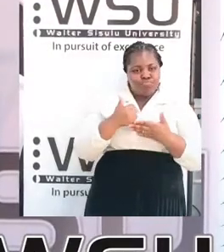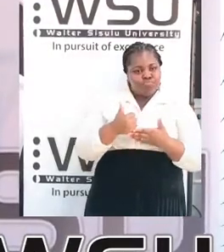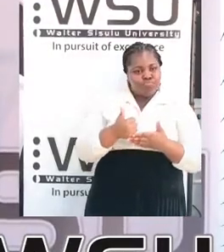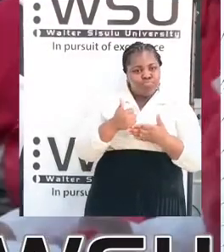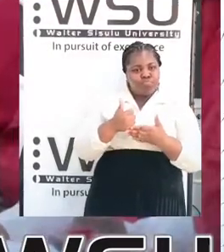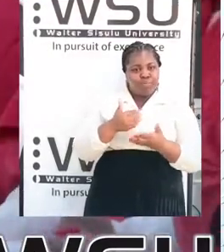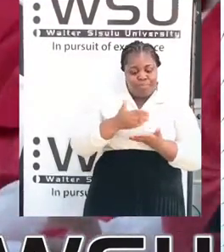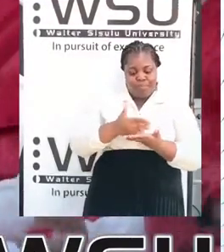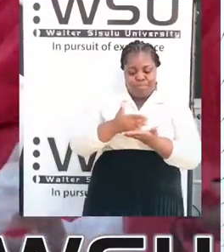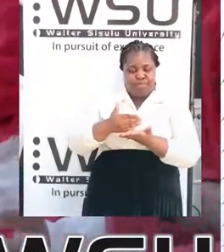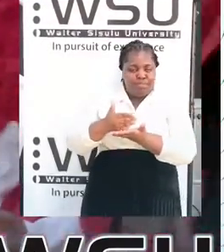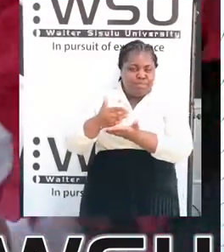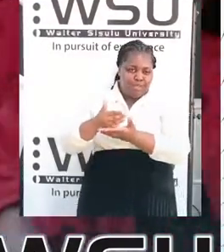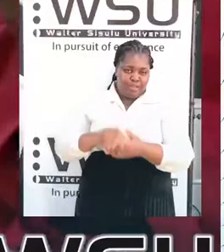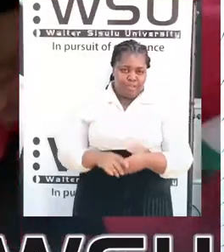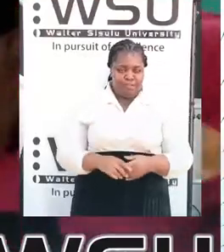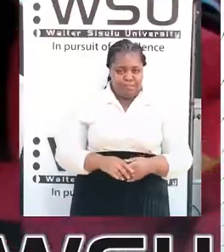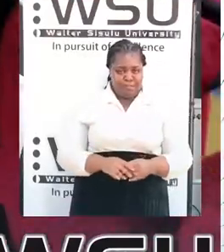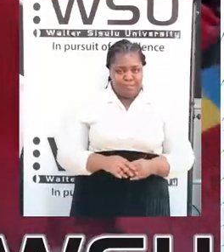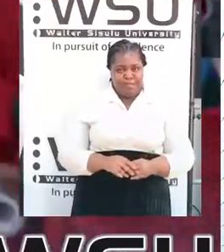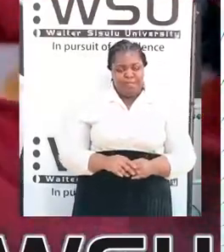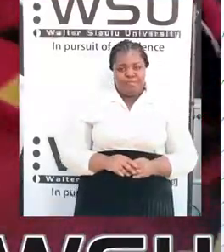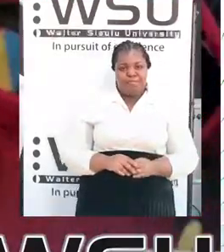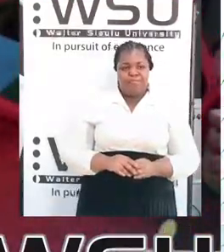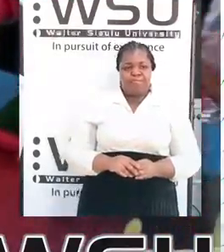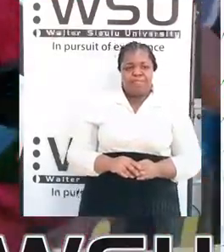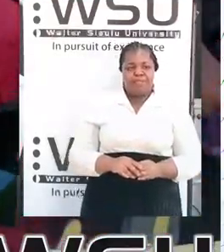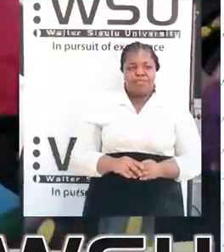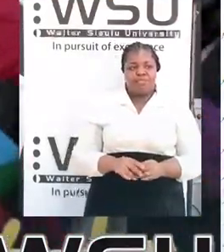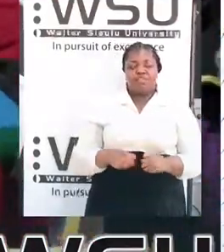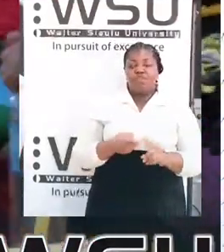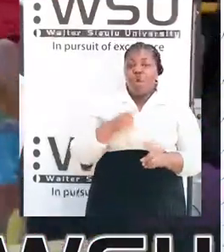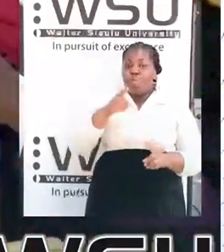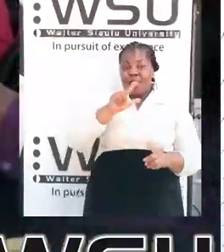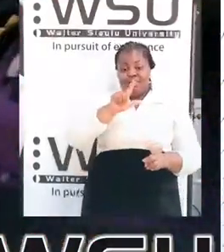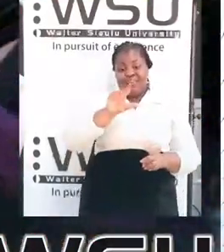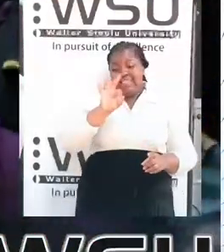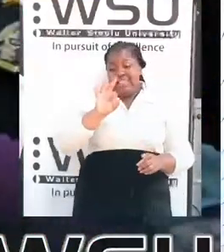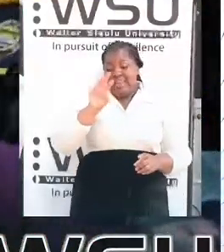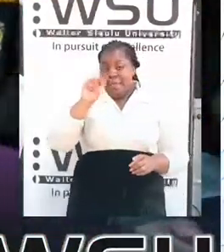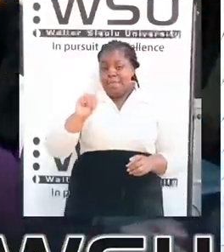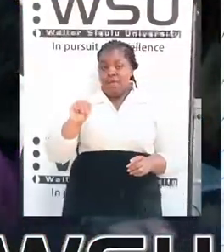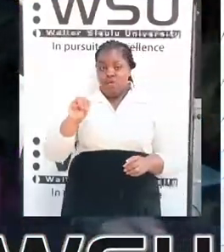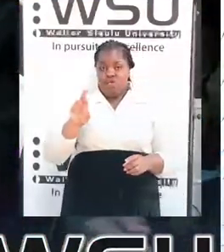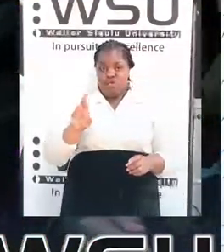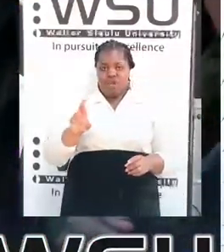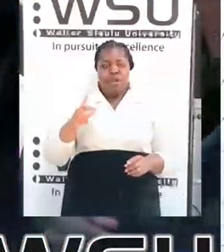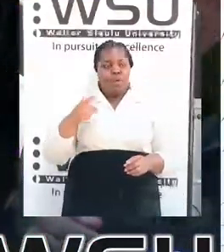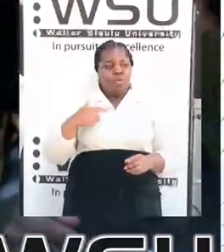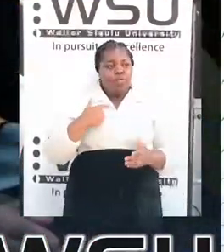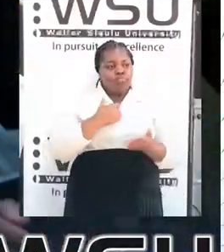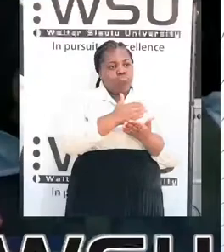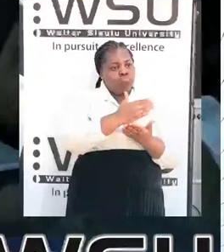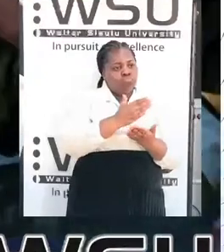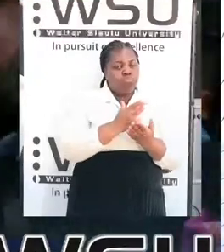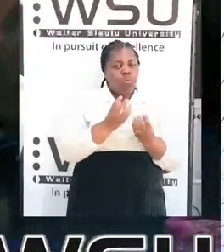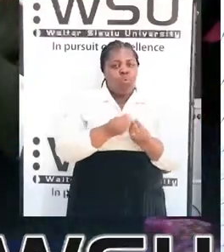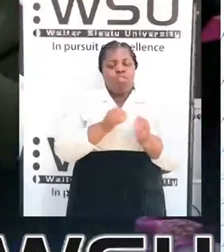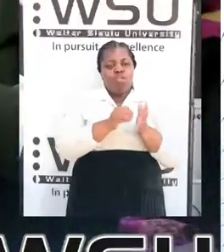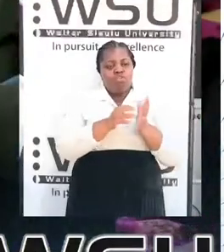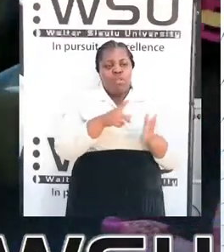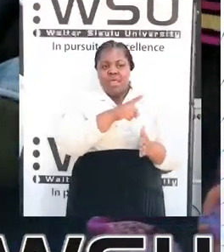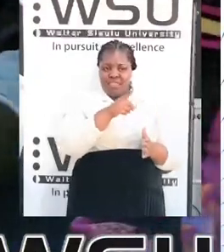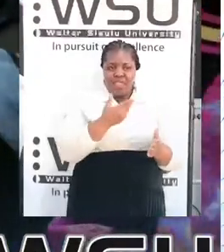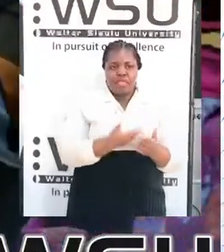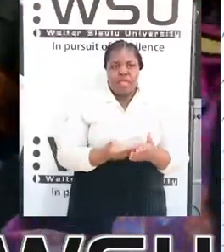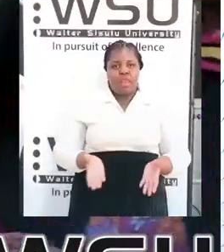bit. Out of that 73 million, we distributed it to our students and they were able